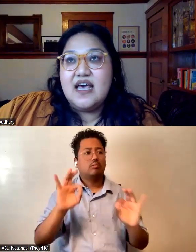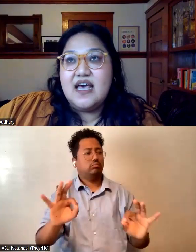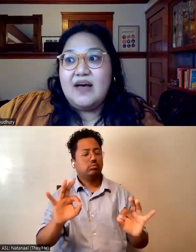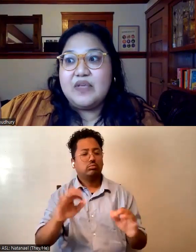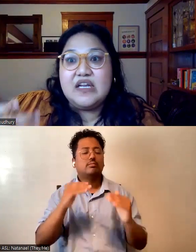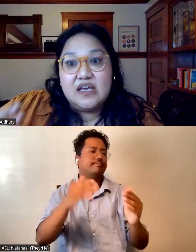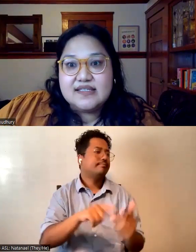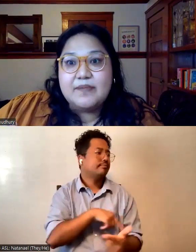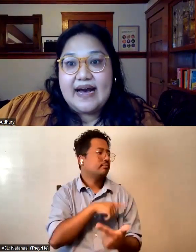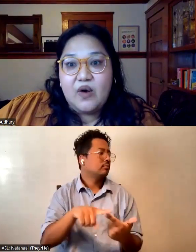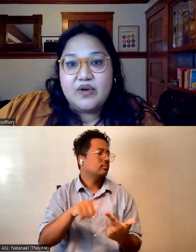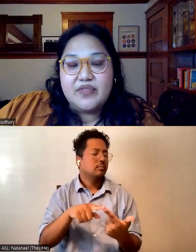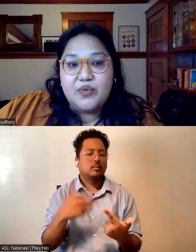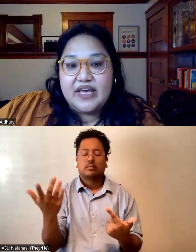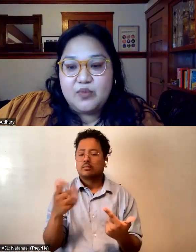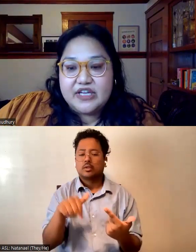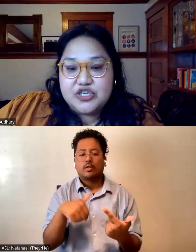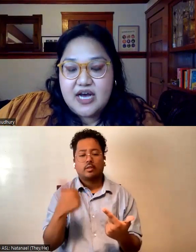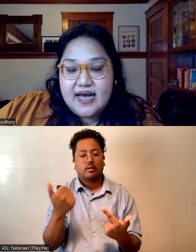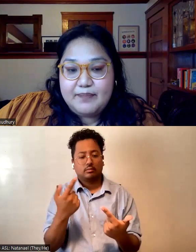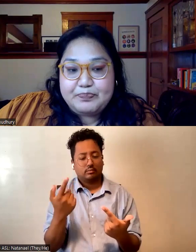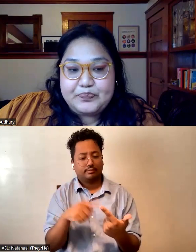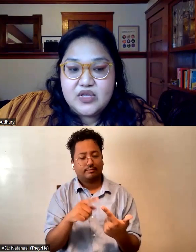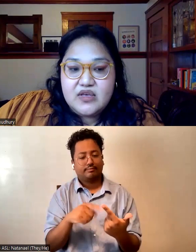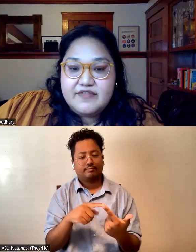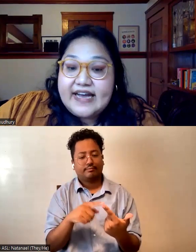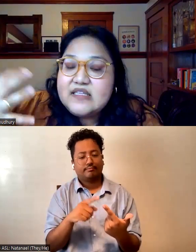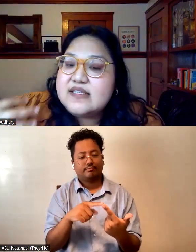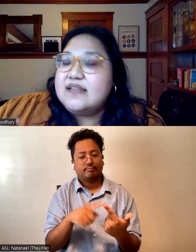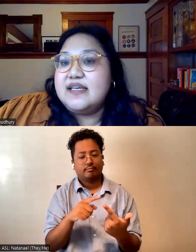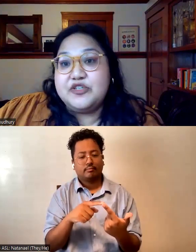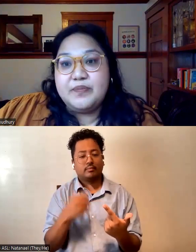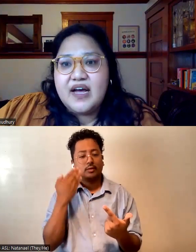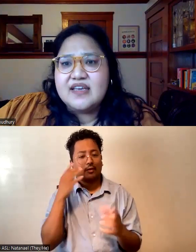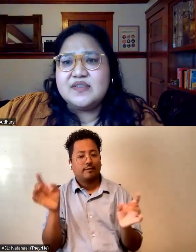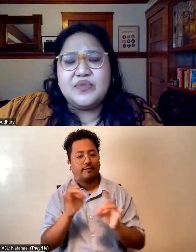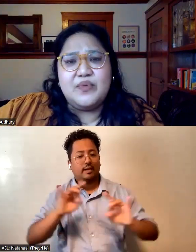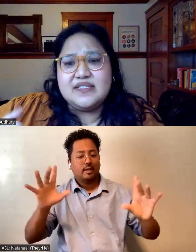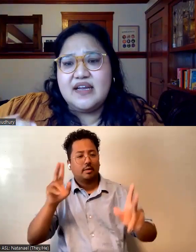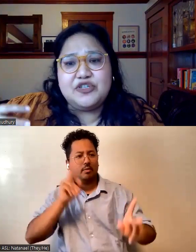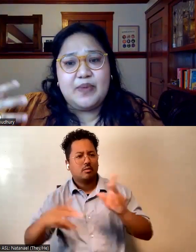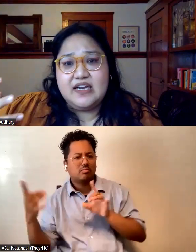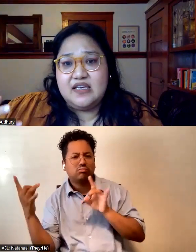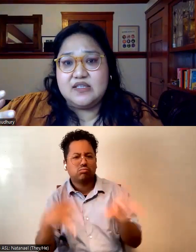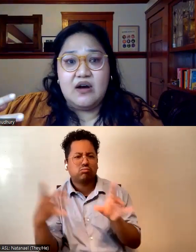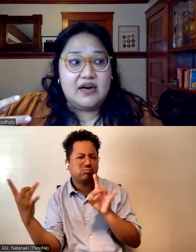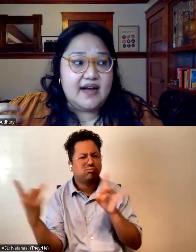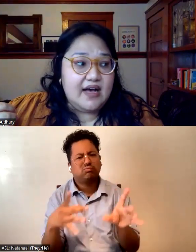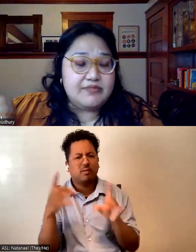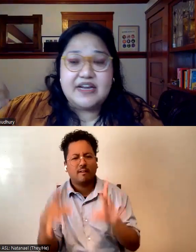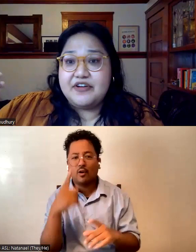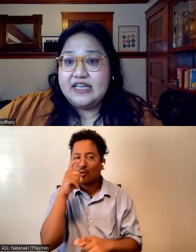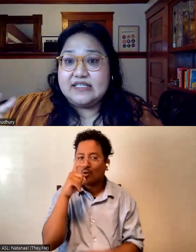hand, it is about the way in which violence against Asian bodies, or the ways that Asian bodies